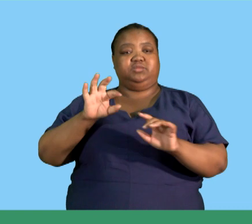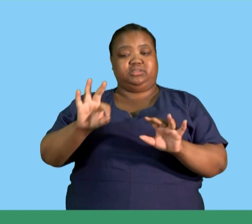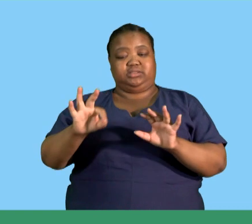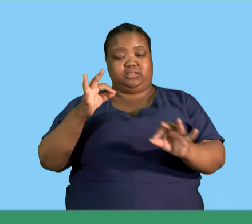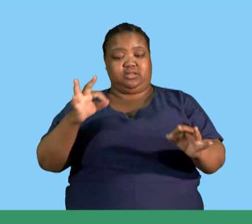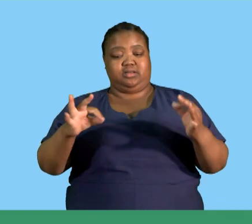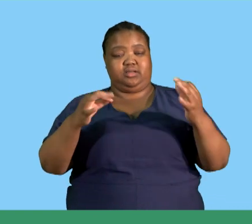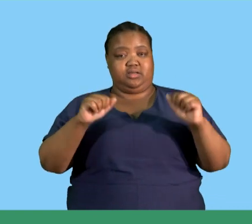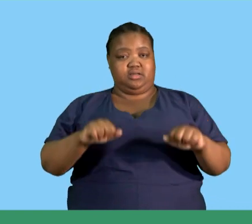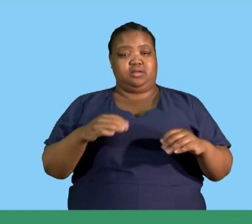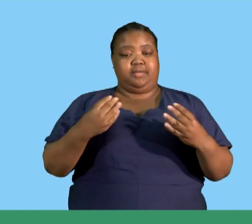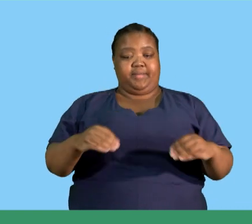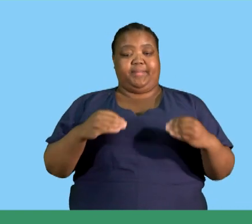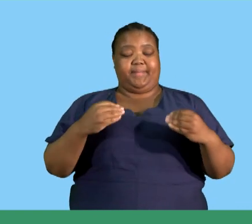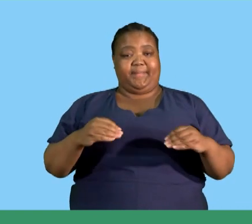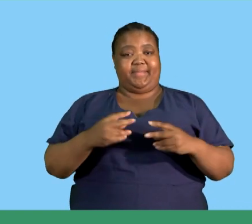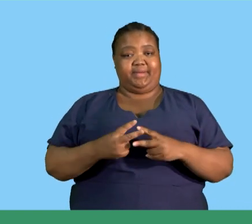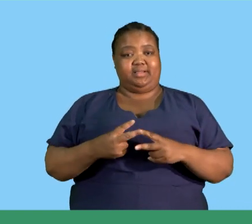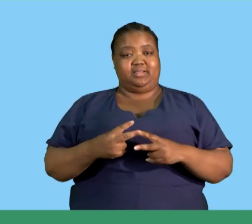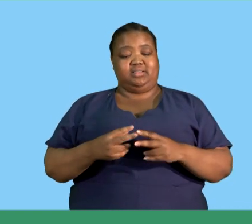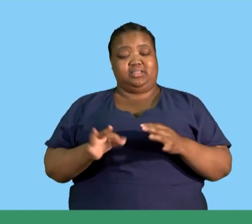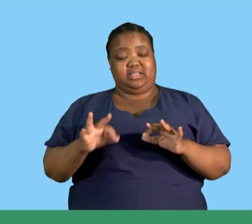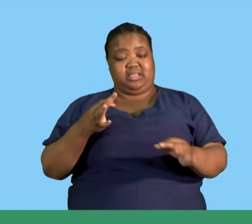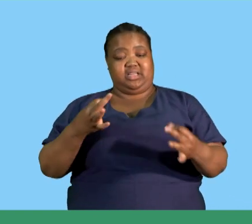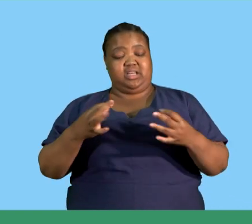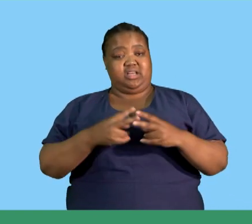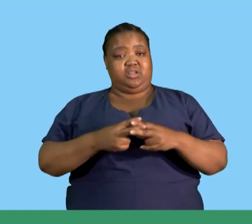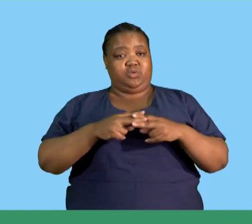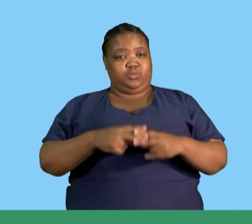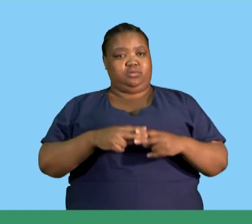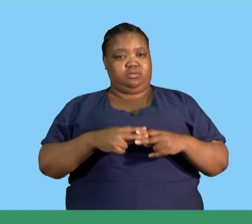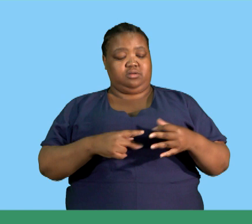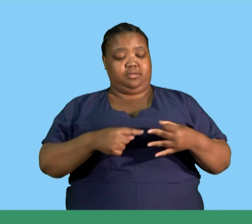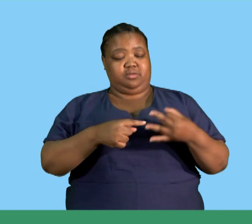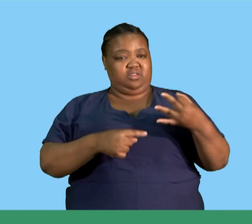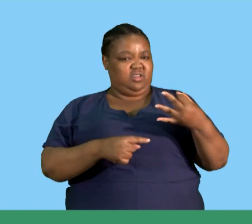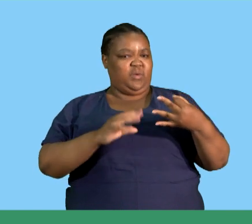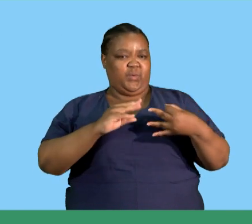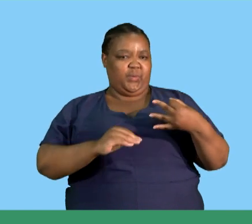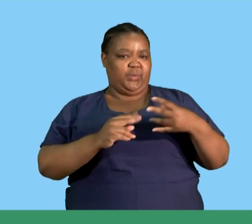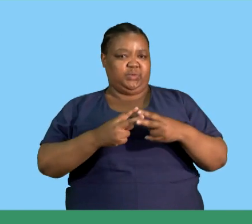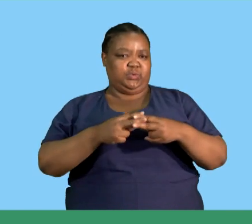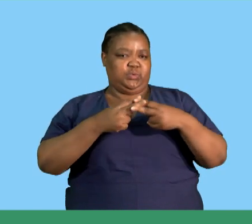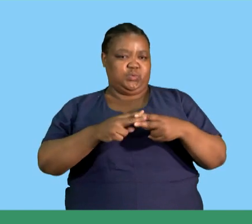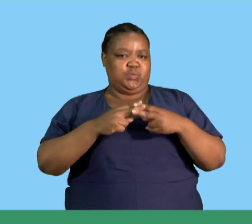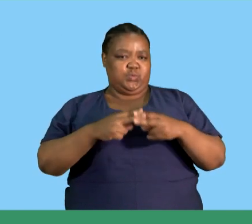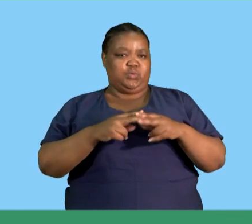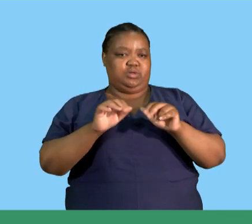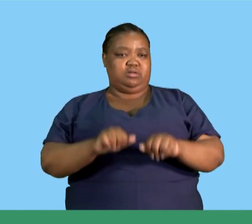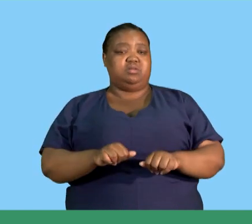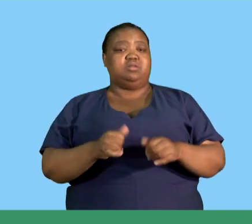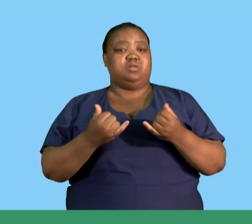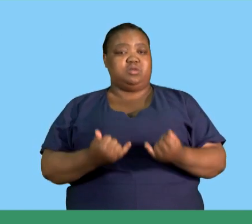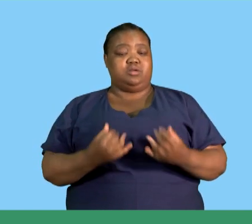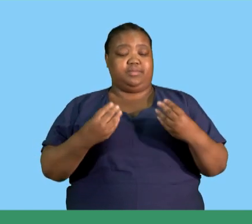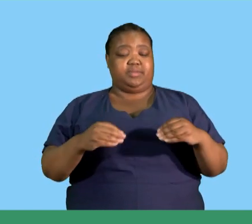a personal analysis. It's an industrial analysis tool. I hope you can see all of these are tools. So